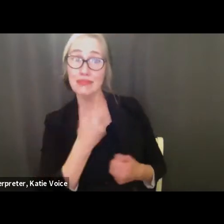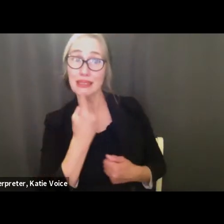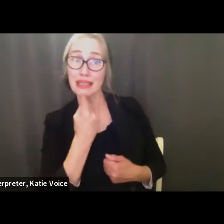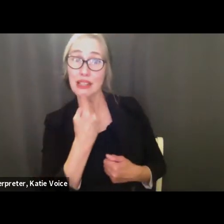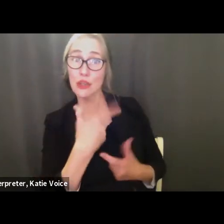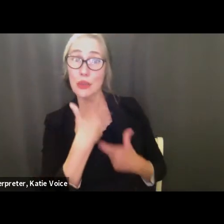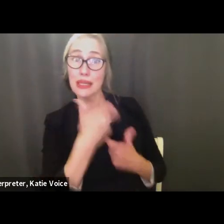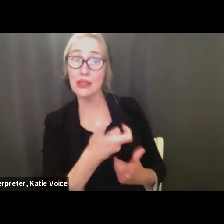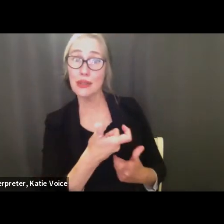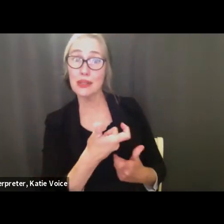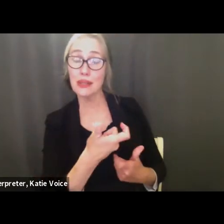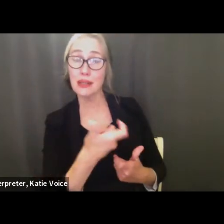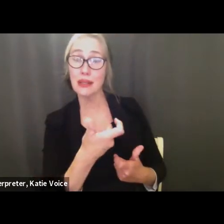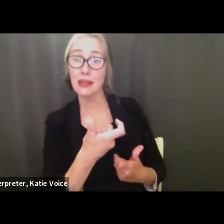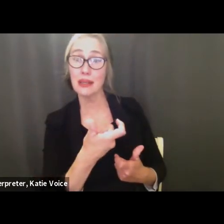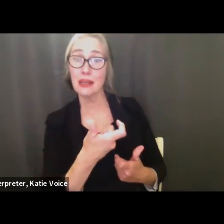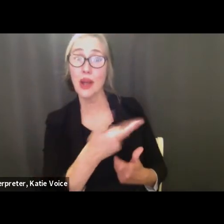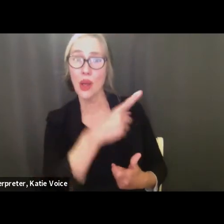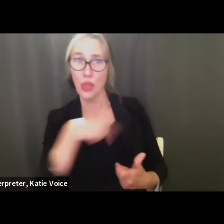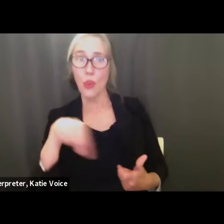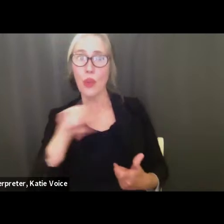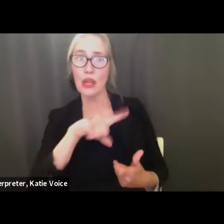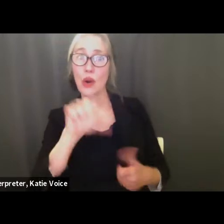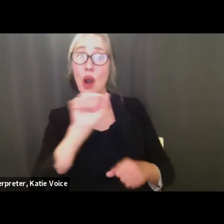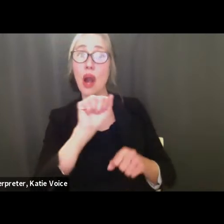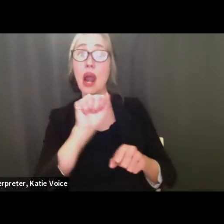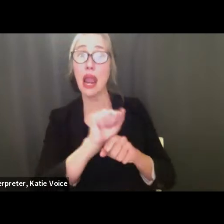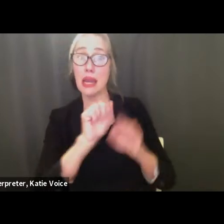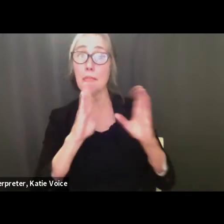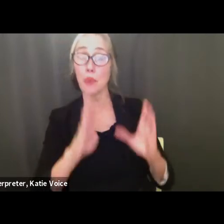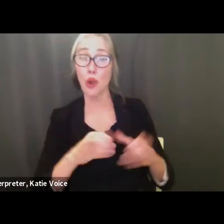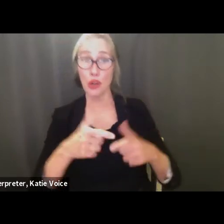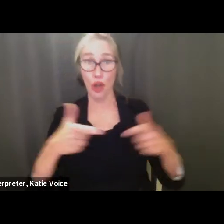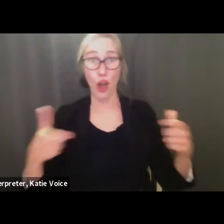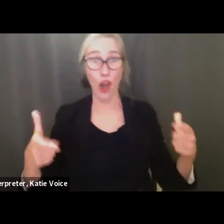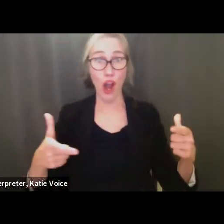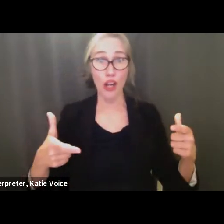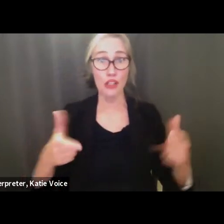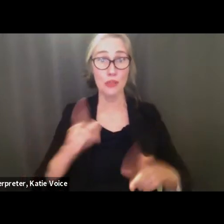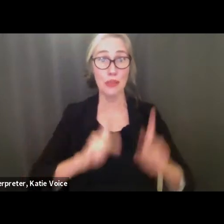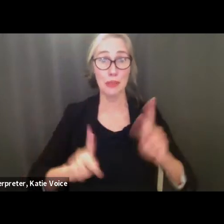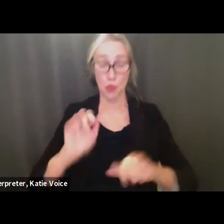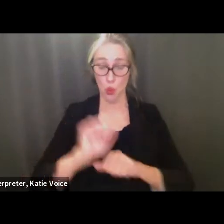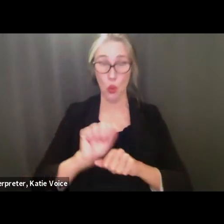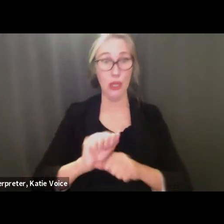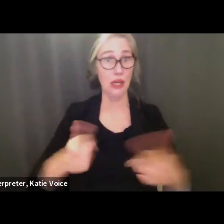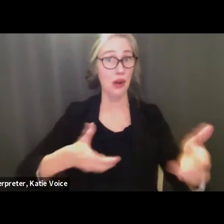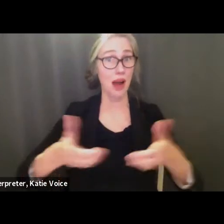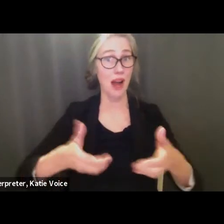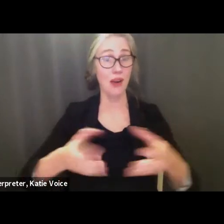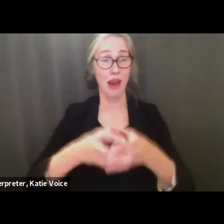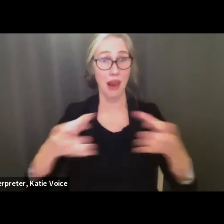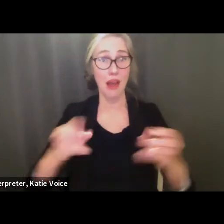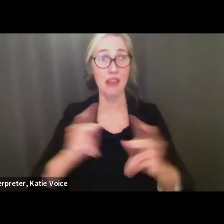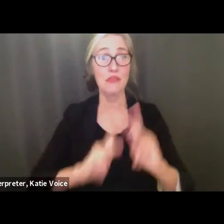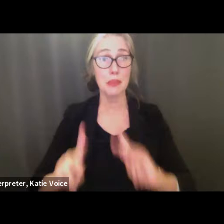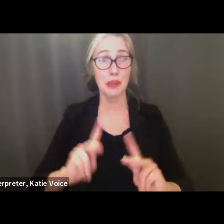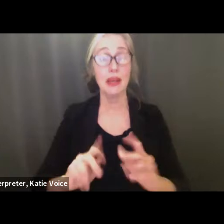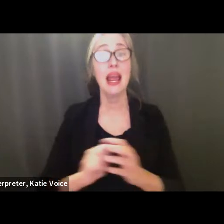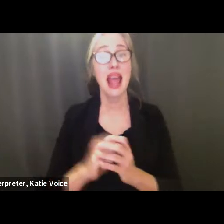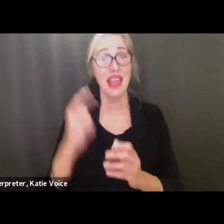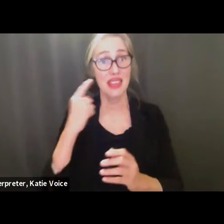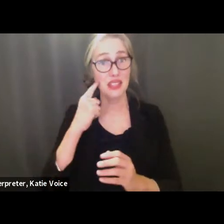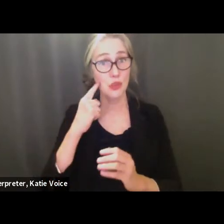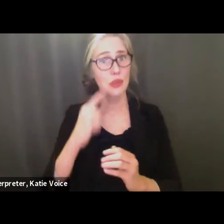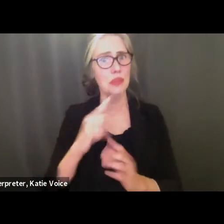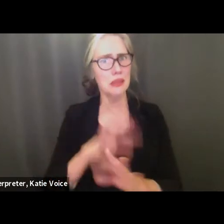a large employer in our county, and that this board had an interest in being a lead agency with respect to